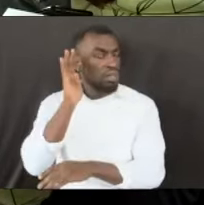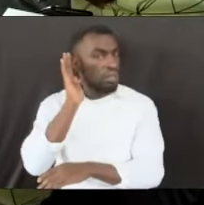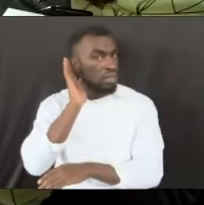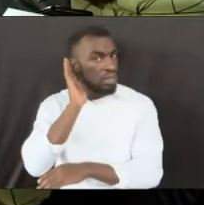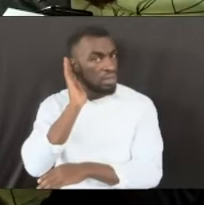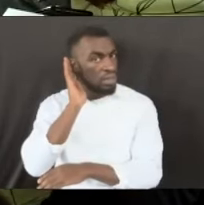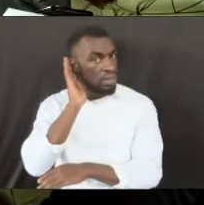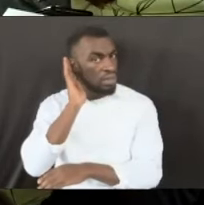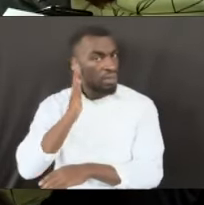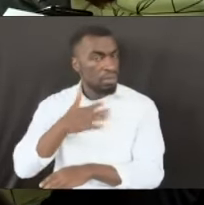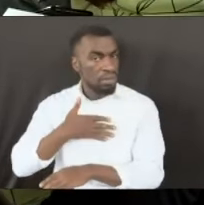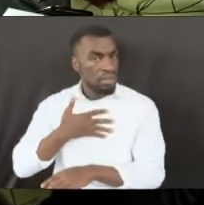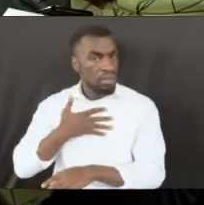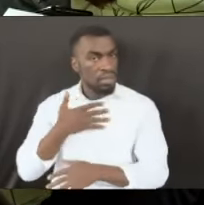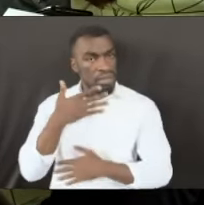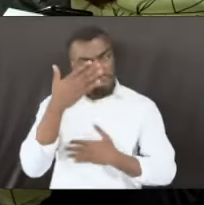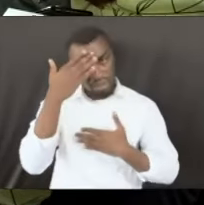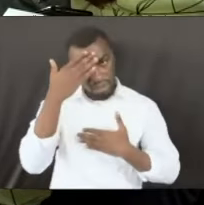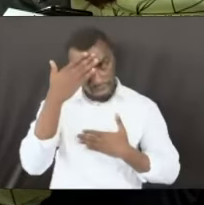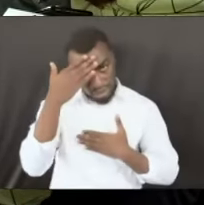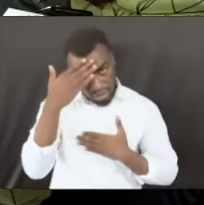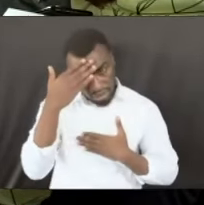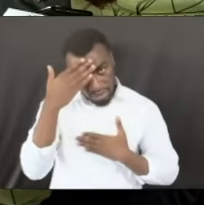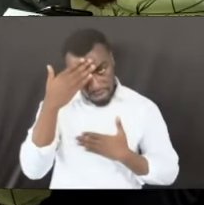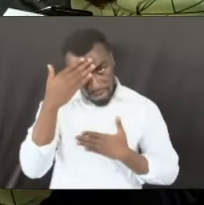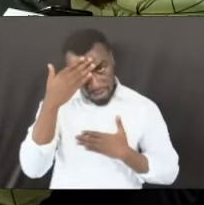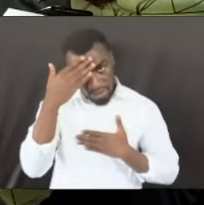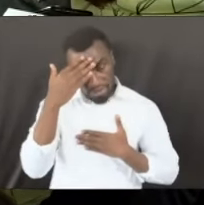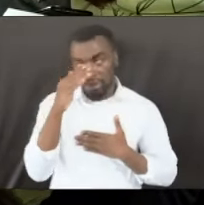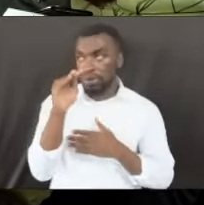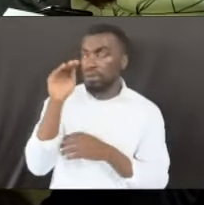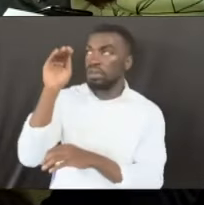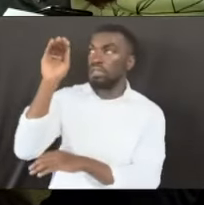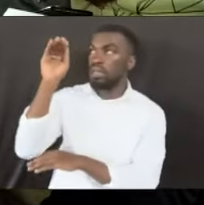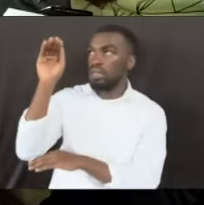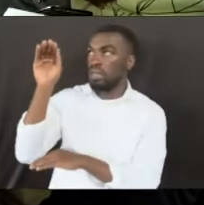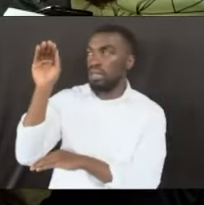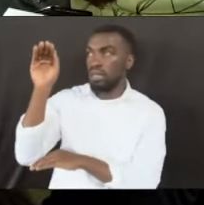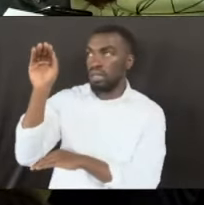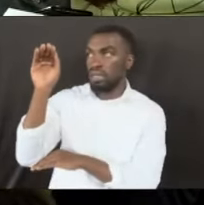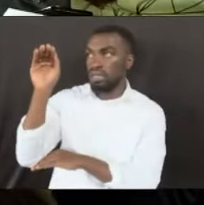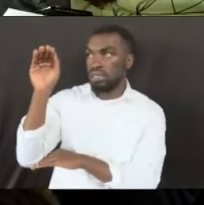Savior, in my humble